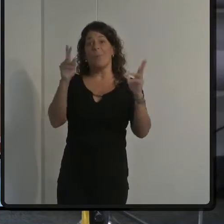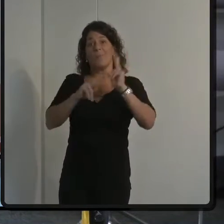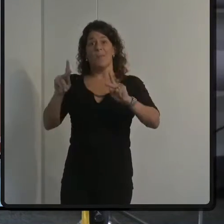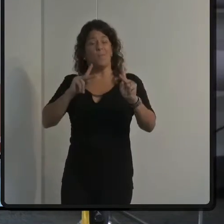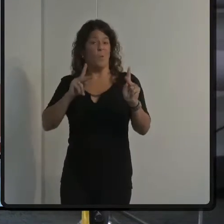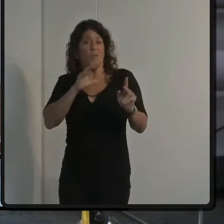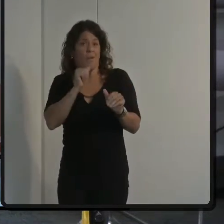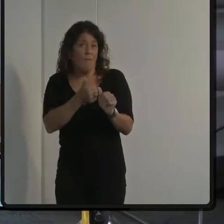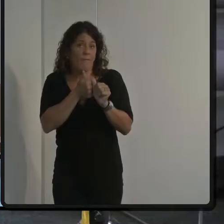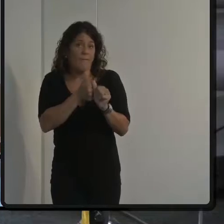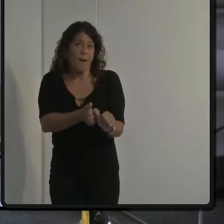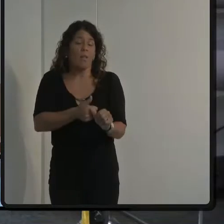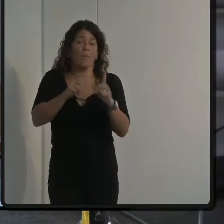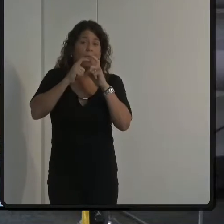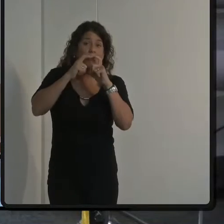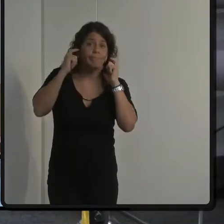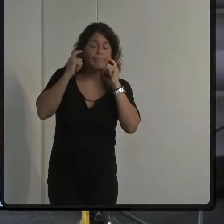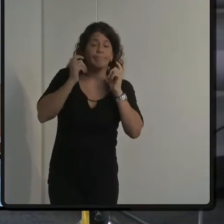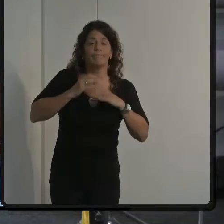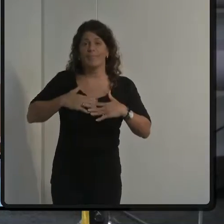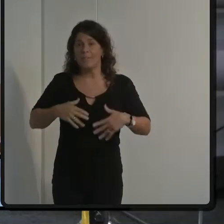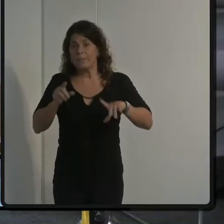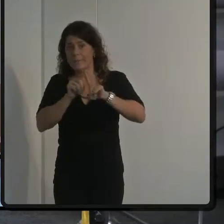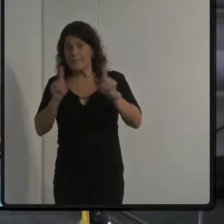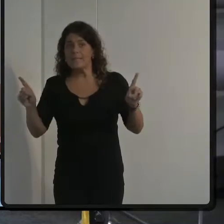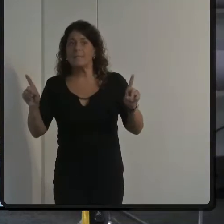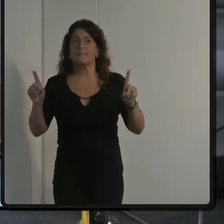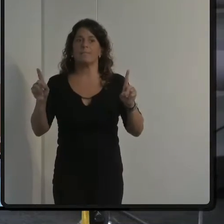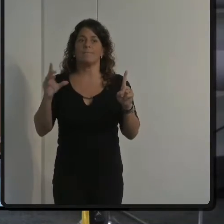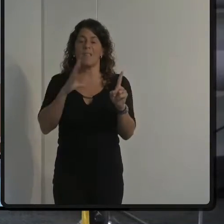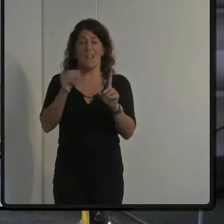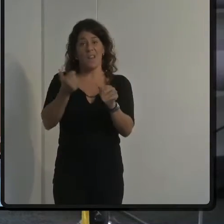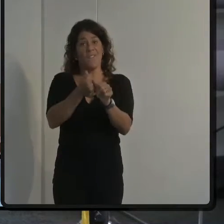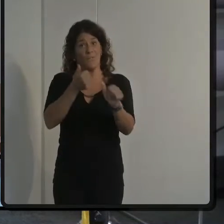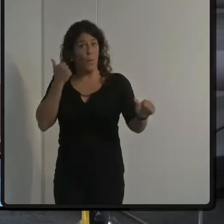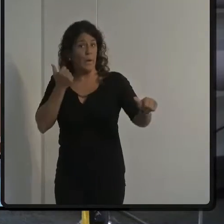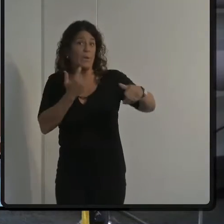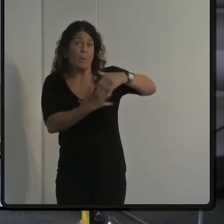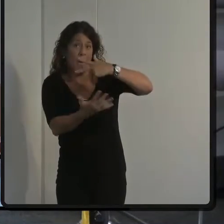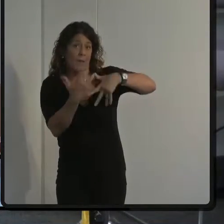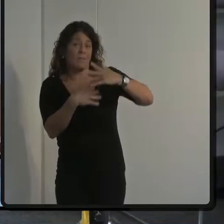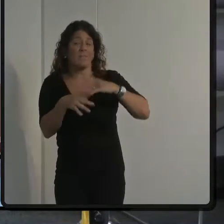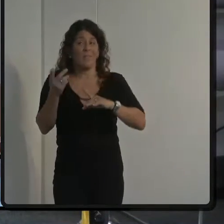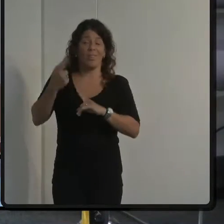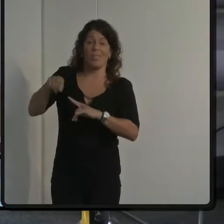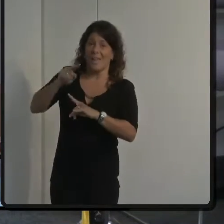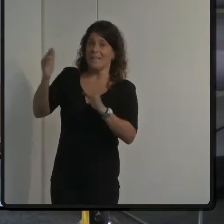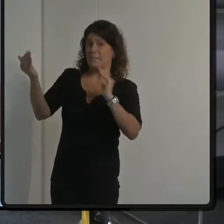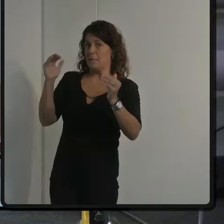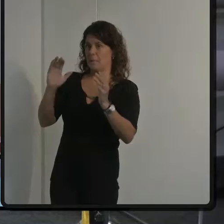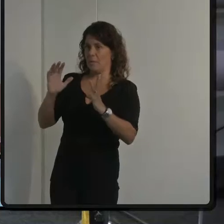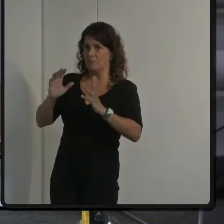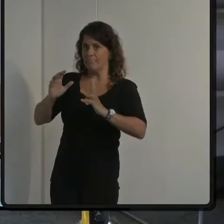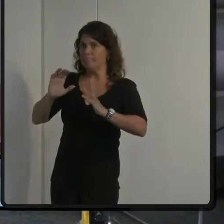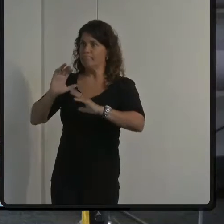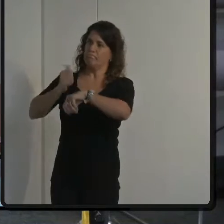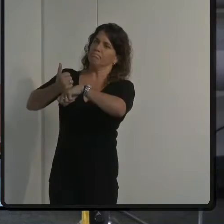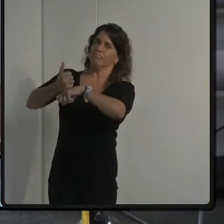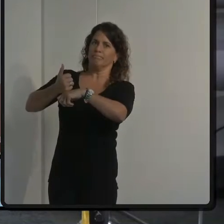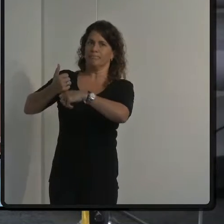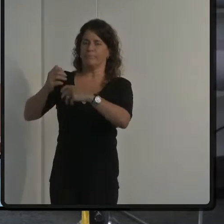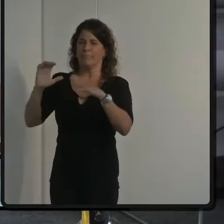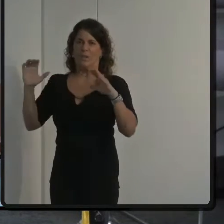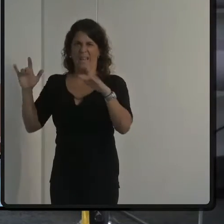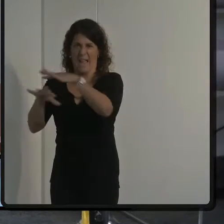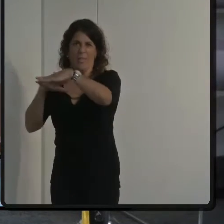to face covering, physical distancing, and avoidance of crowds and gatherings. Based on that, how do you plan on